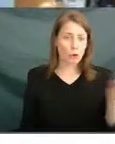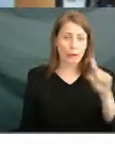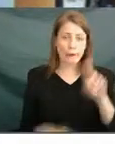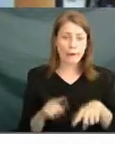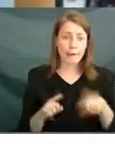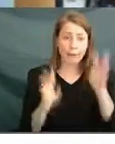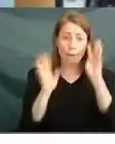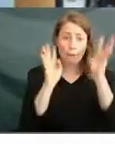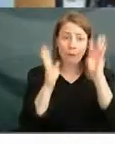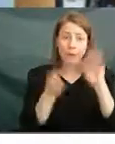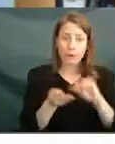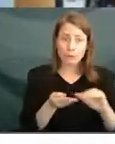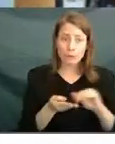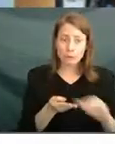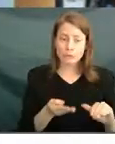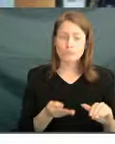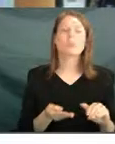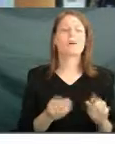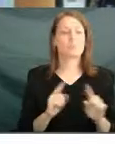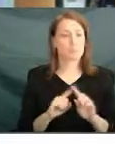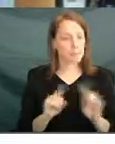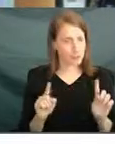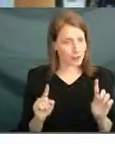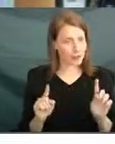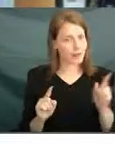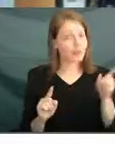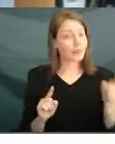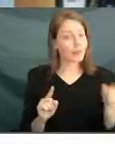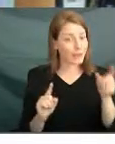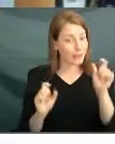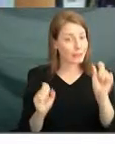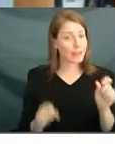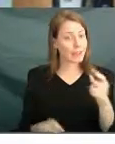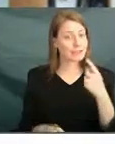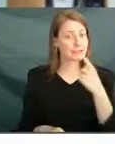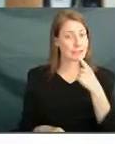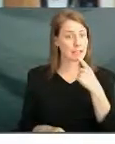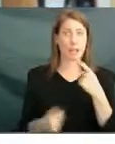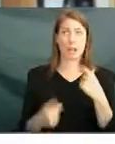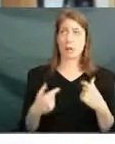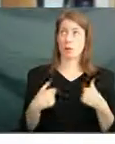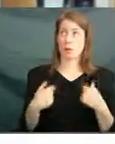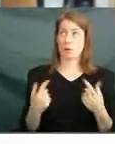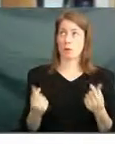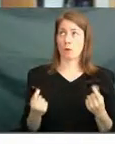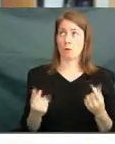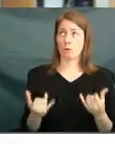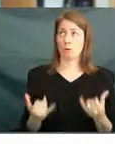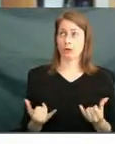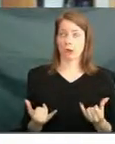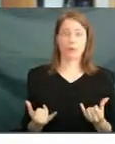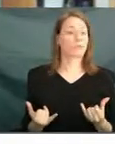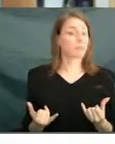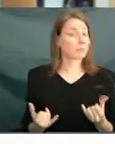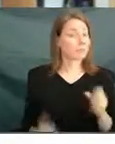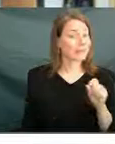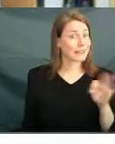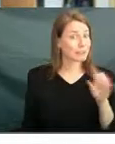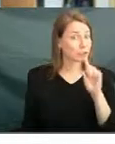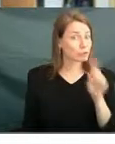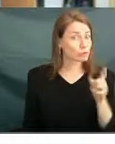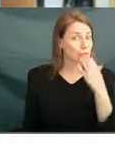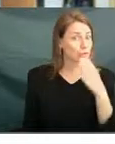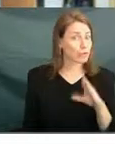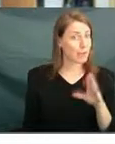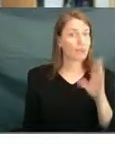me and the other and say, what am I going to do with this? And we also, when it's very bad, we also invite the parents in, for the bullier's